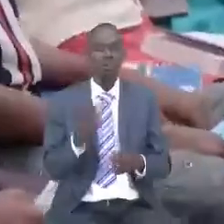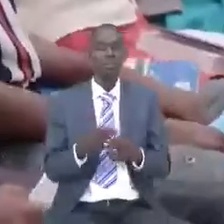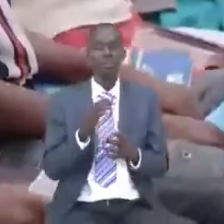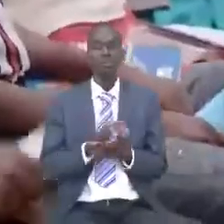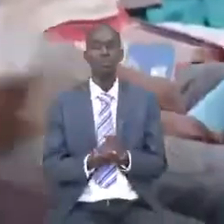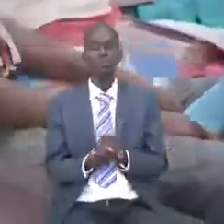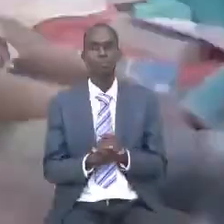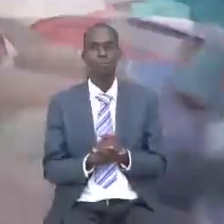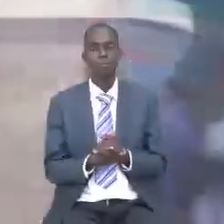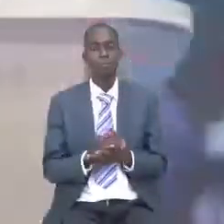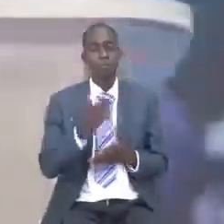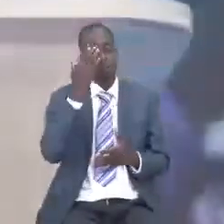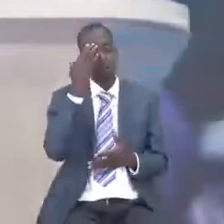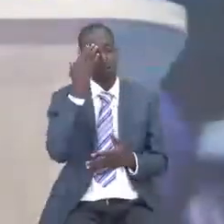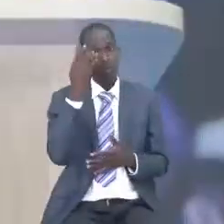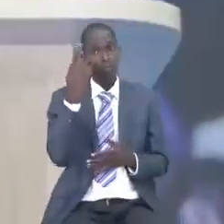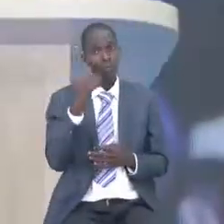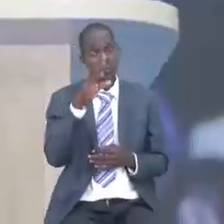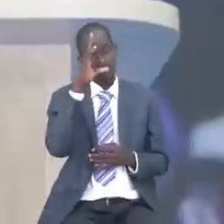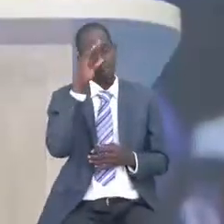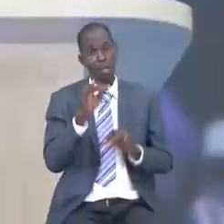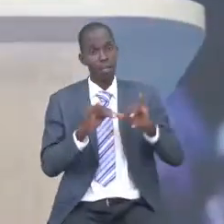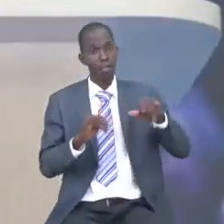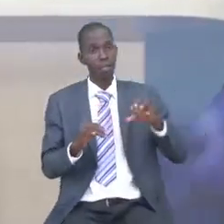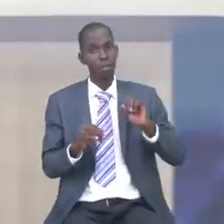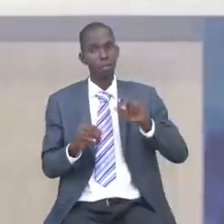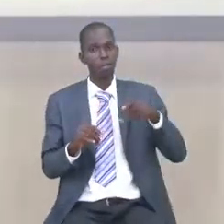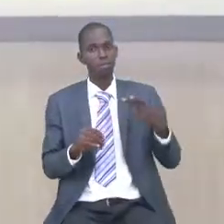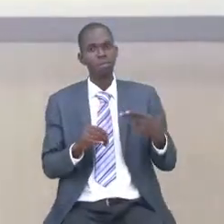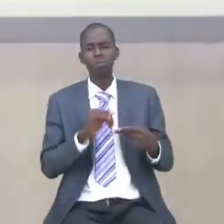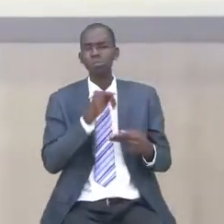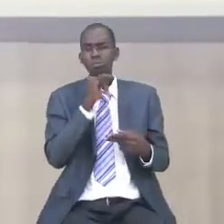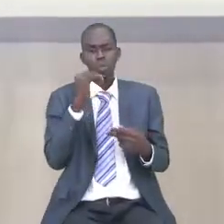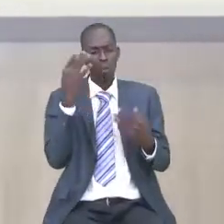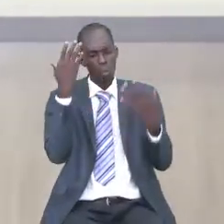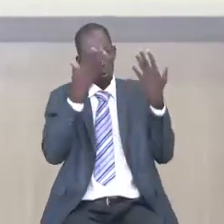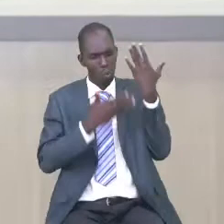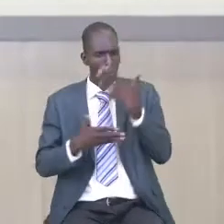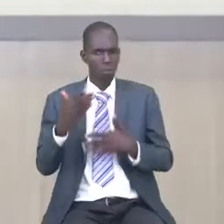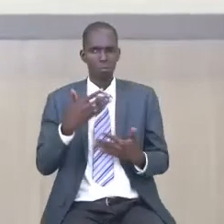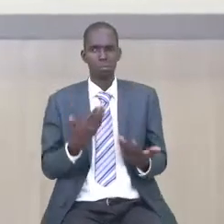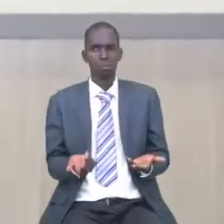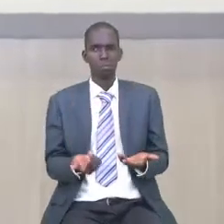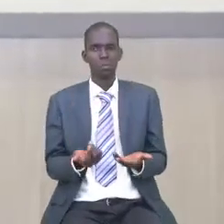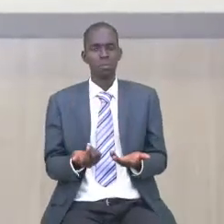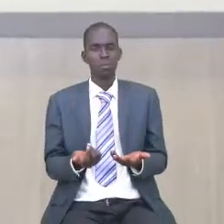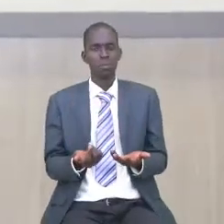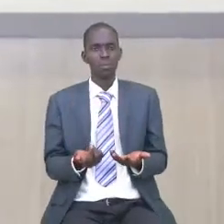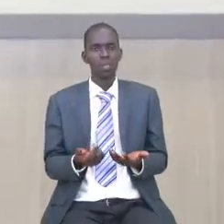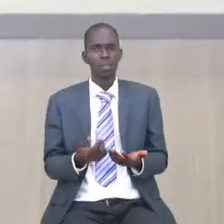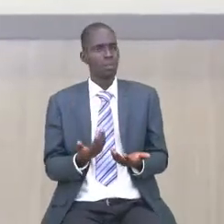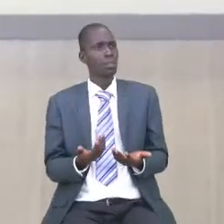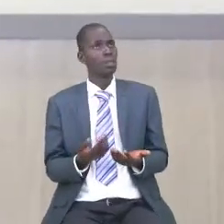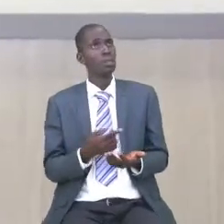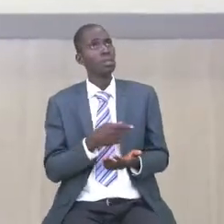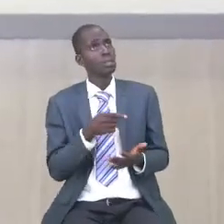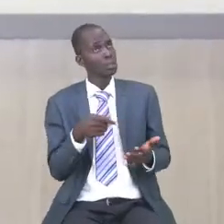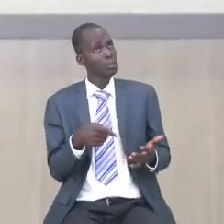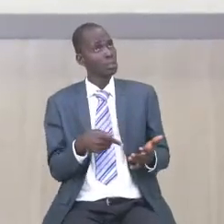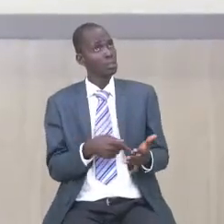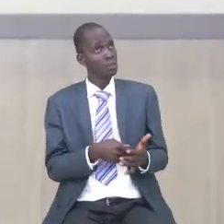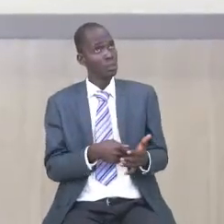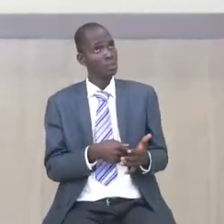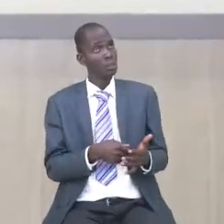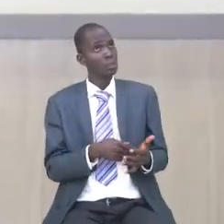You know, the man, he did not mind. He was in the prison. He didn't say, is this the outcome of